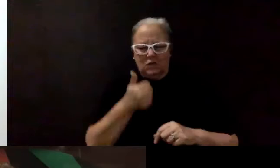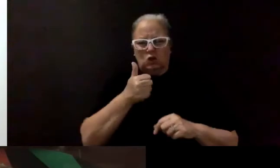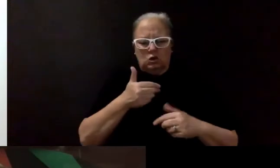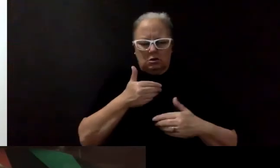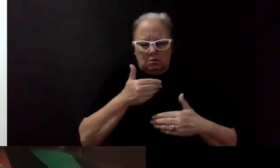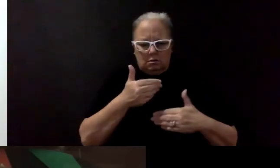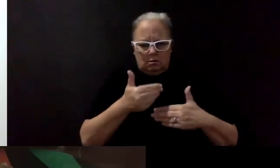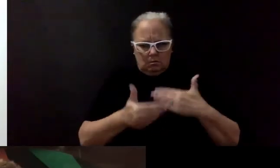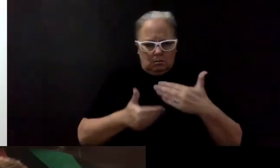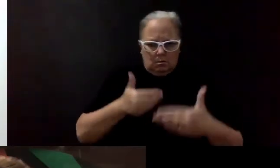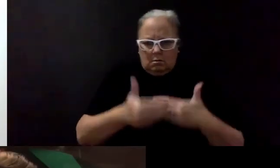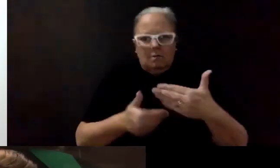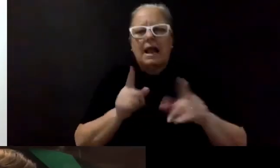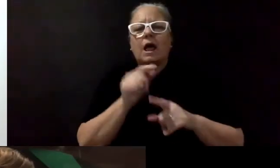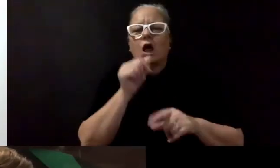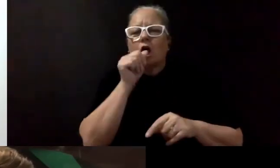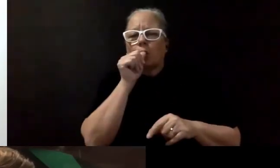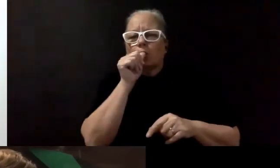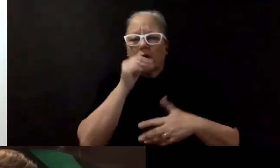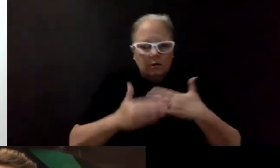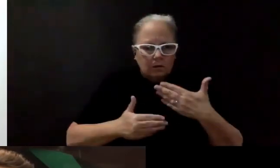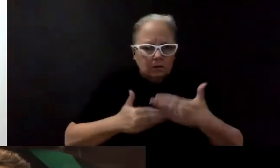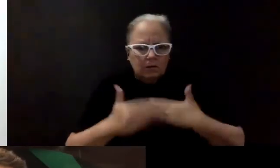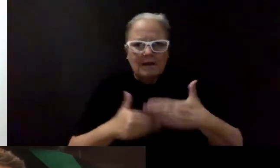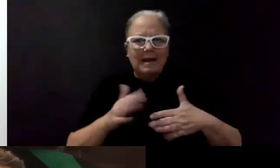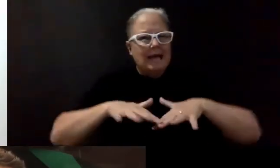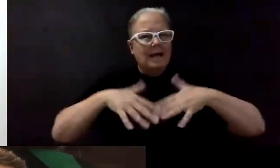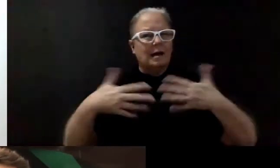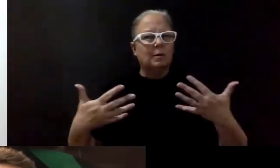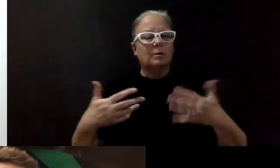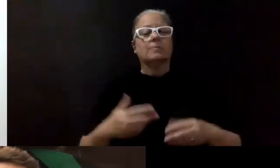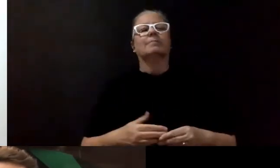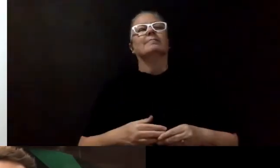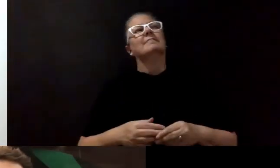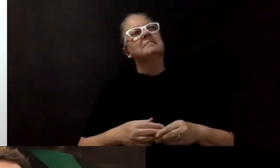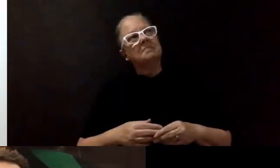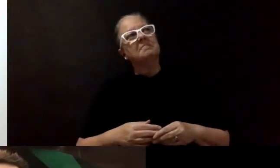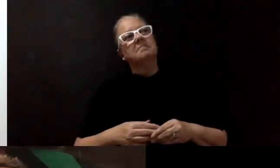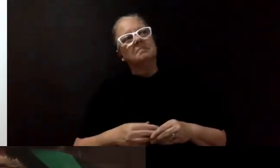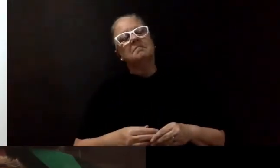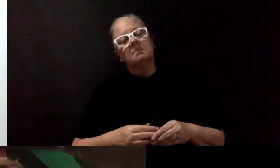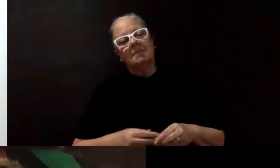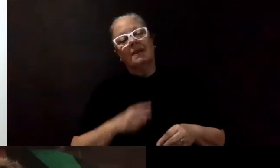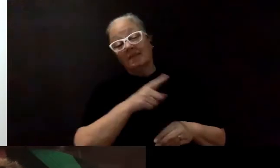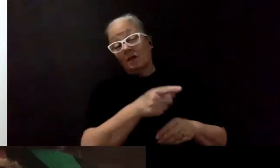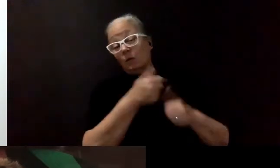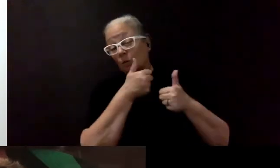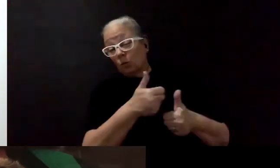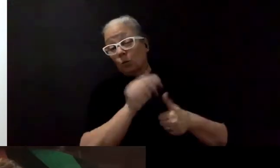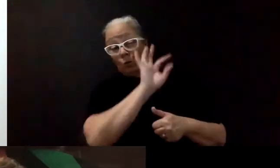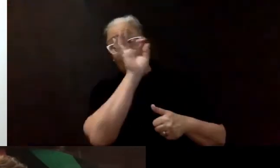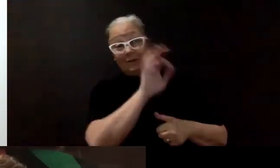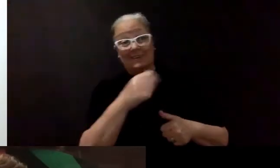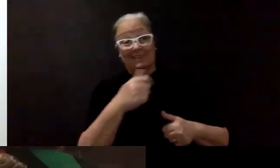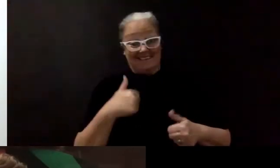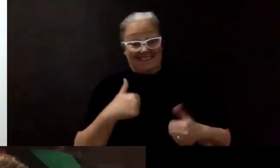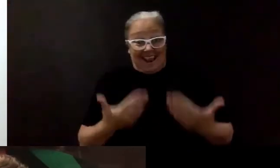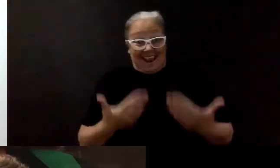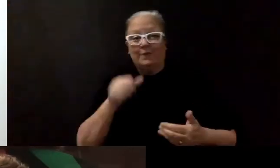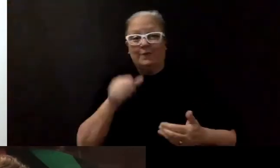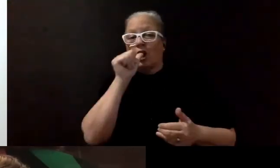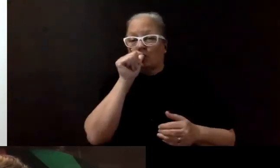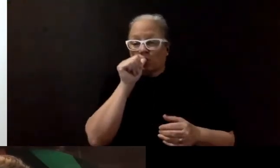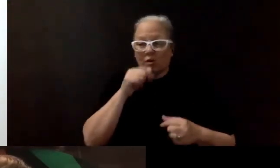Yeah, it's a great question, and to be honest, we are still taking our first steps. So we're always learning